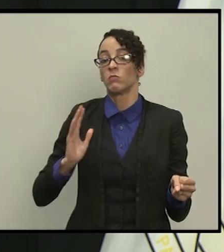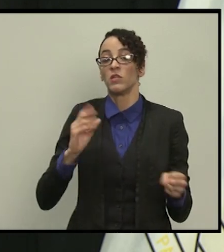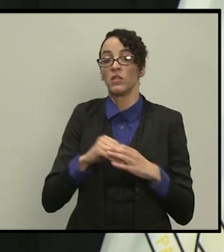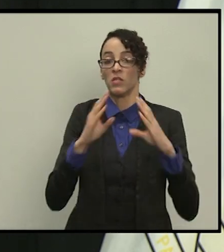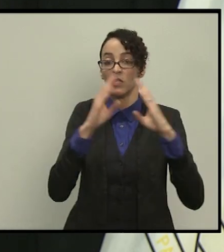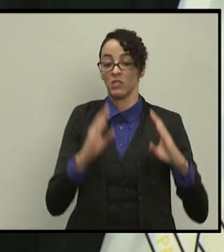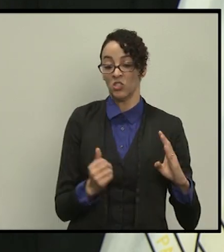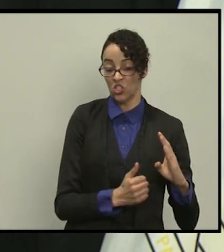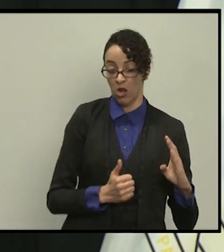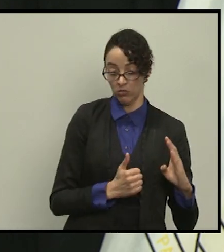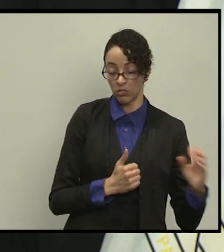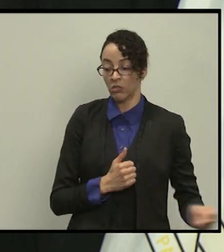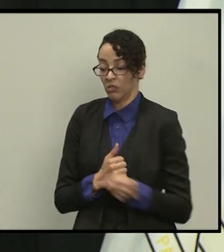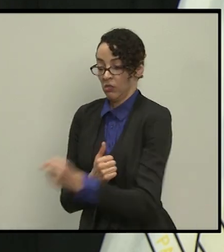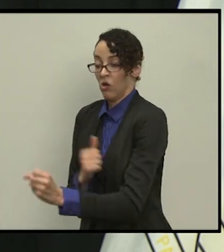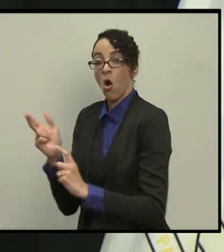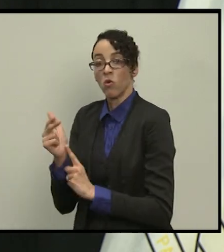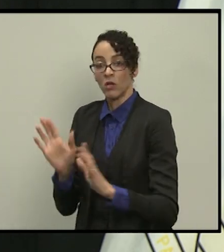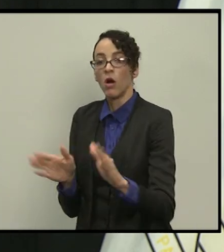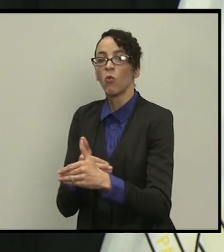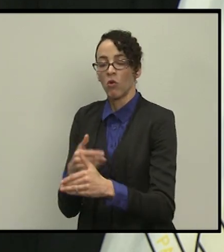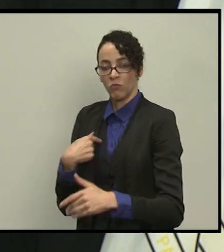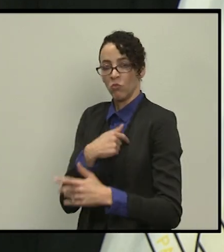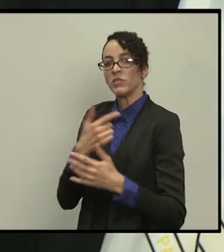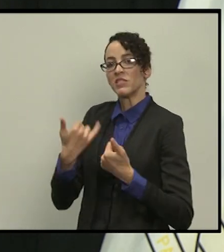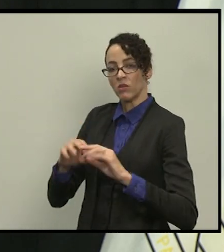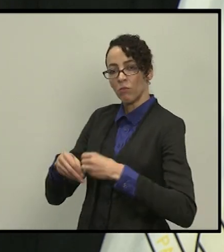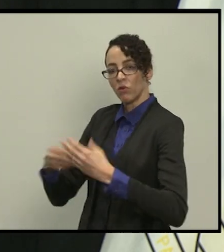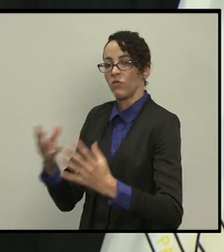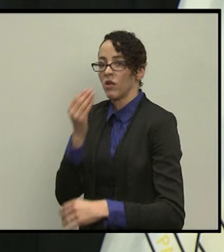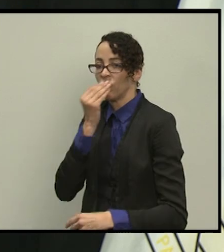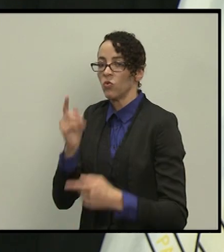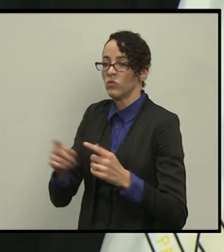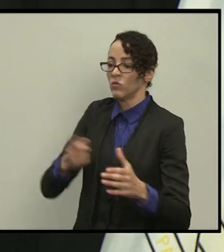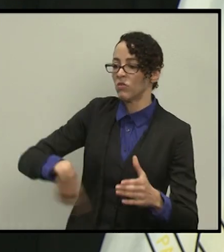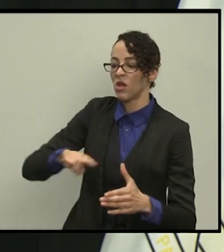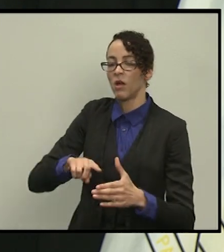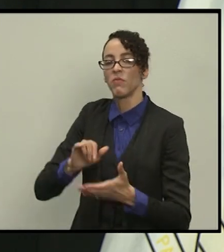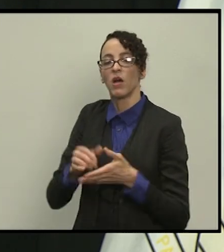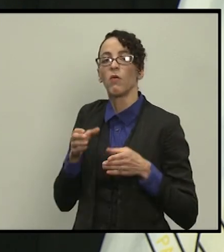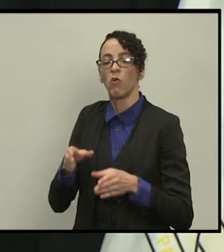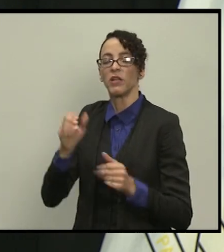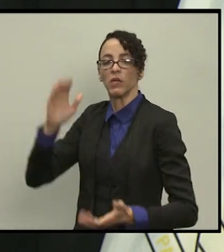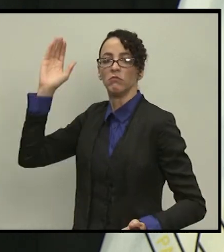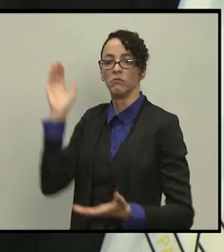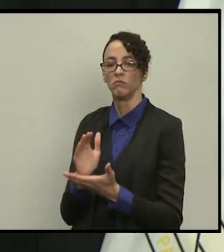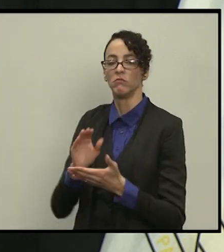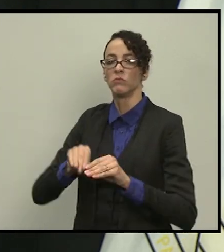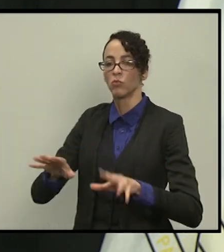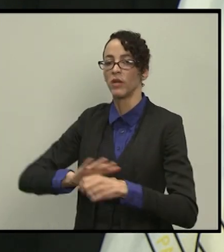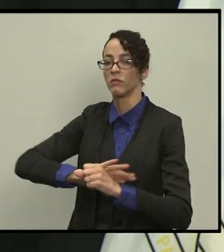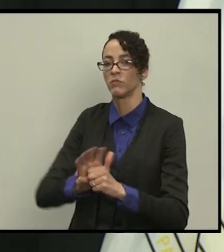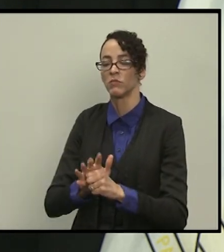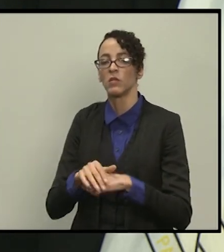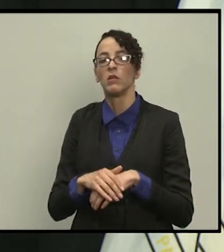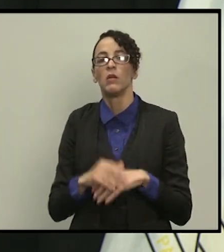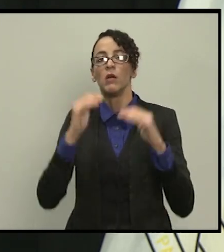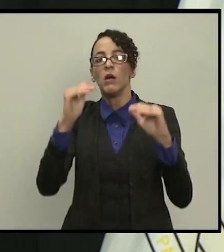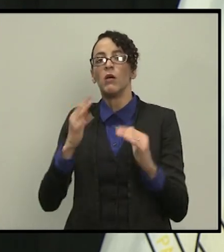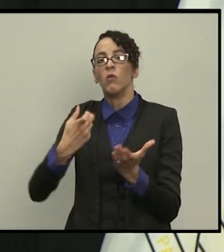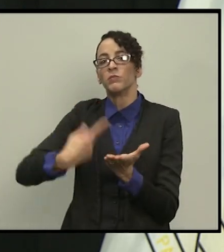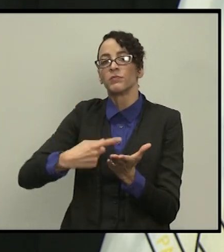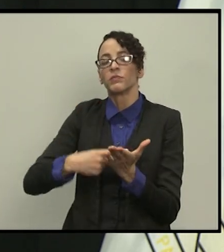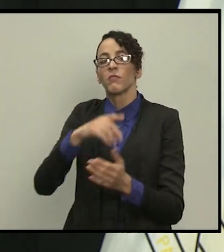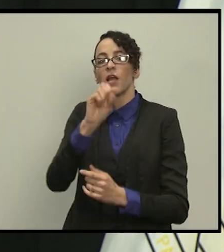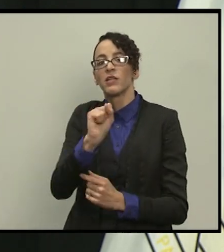that the virus doesn't continue to spread. I want to also talk about the San Francisco Unified School District and the work that they have